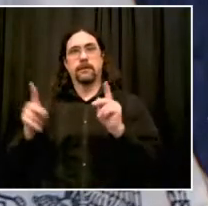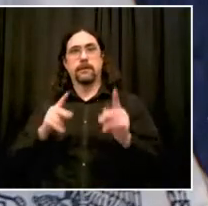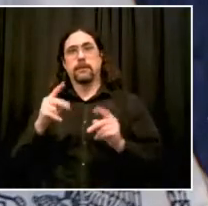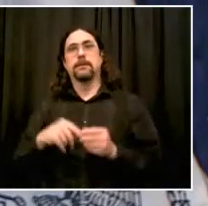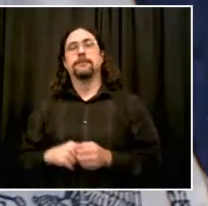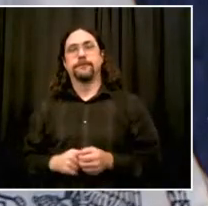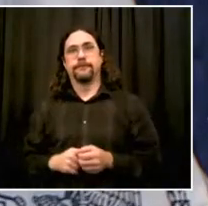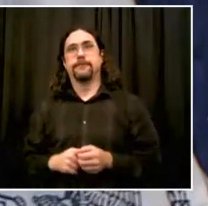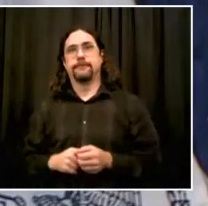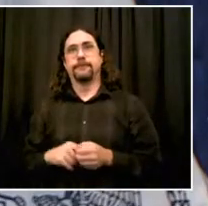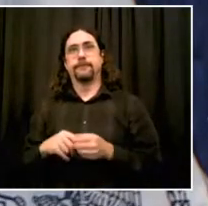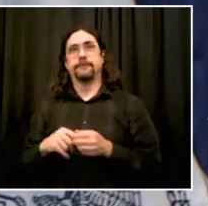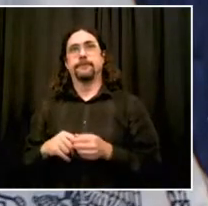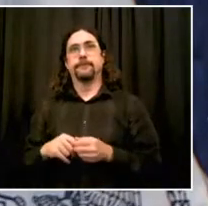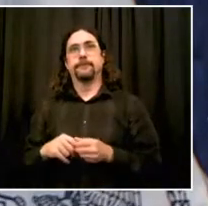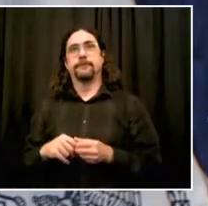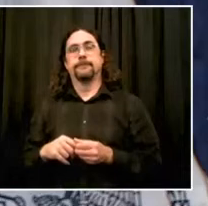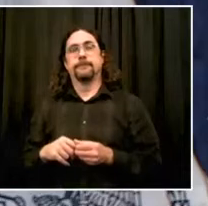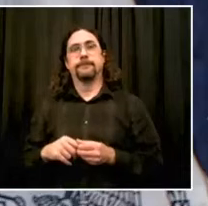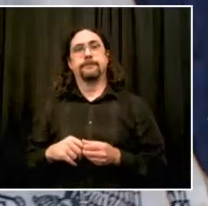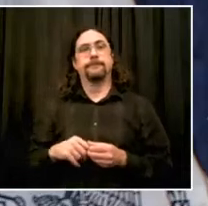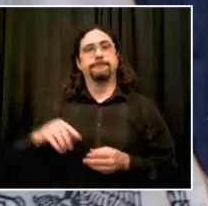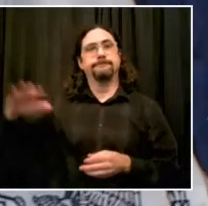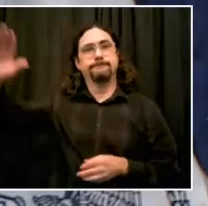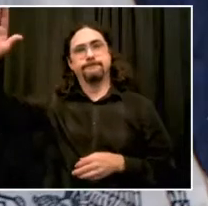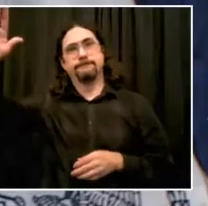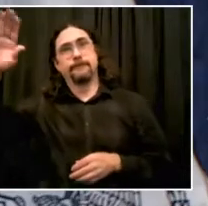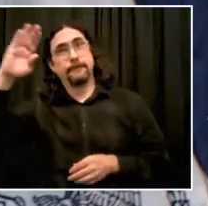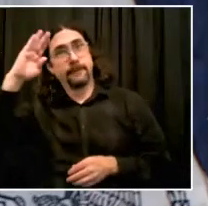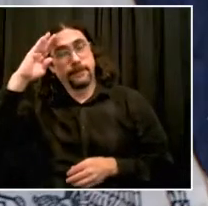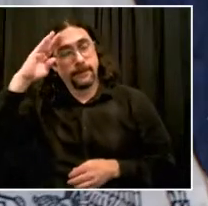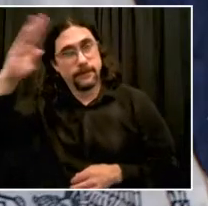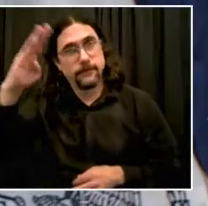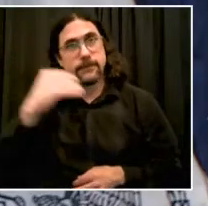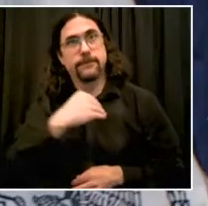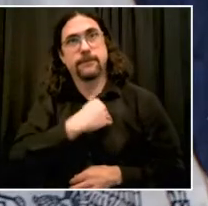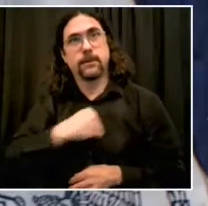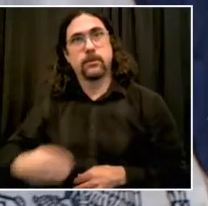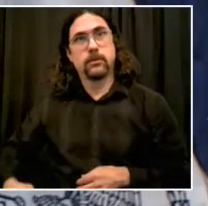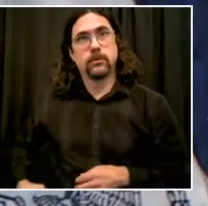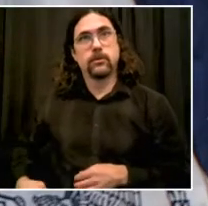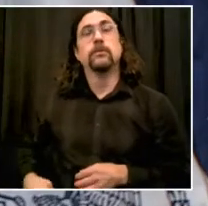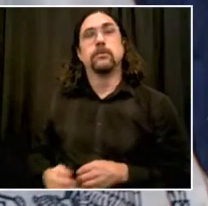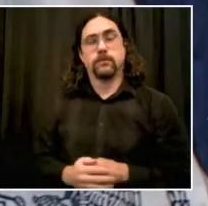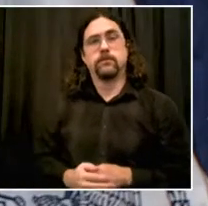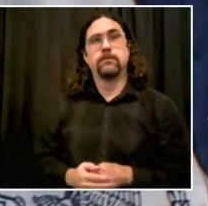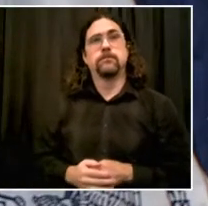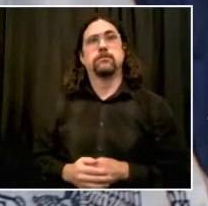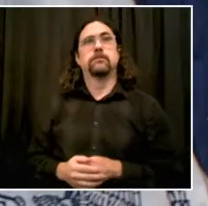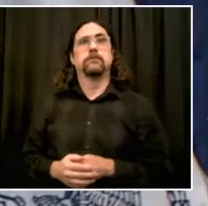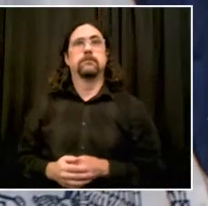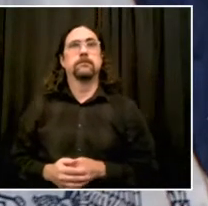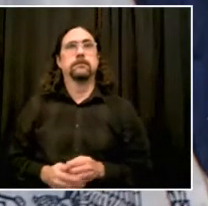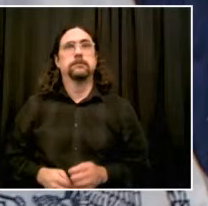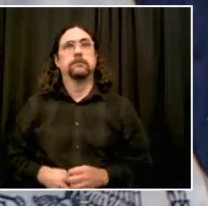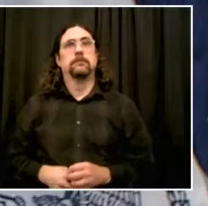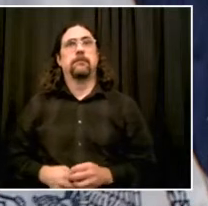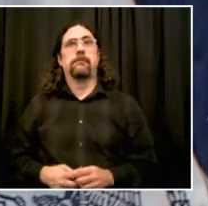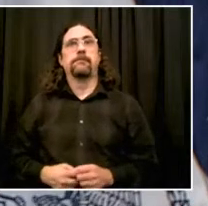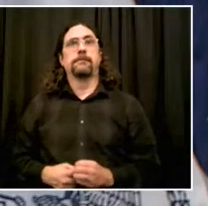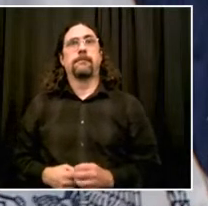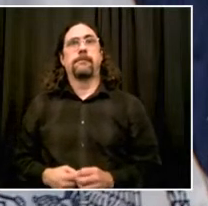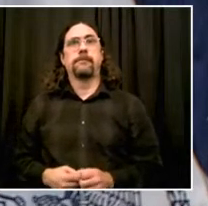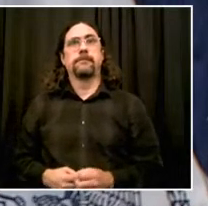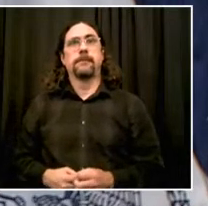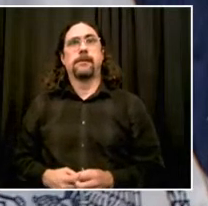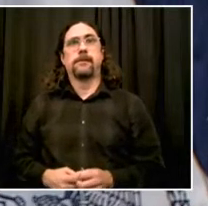a friend of mine stayed in a Midtown hotel last week and said that considering the clientele there, he didn't feel safe going up and down the elevators or walking in the hall, and he wonders if maybe the